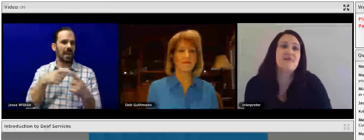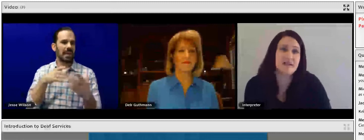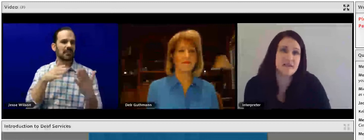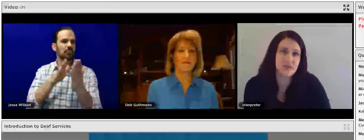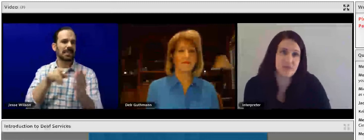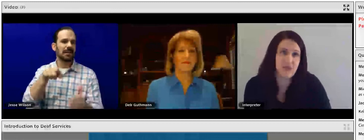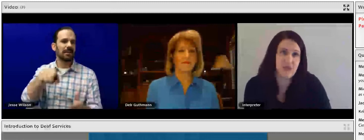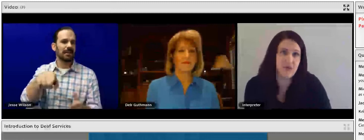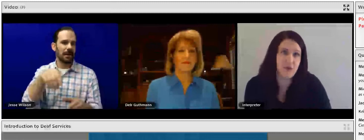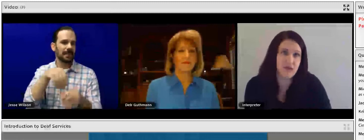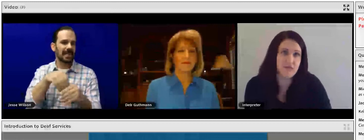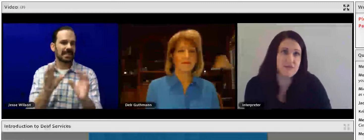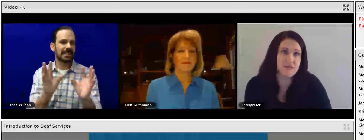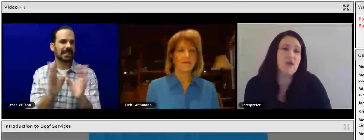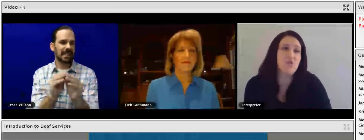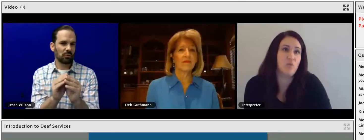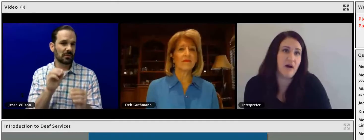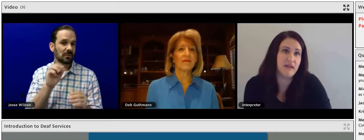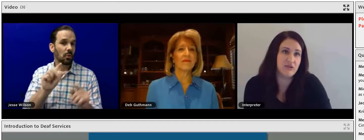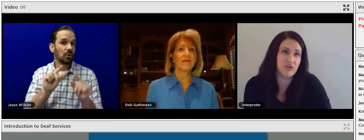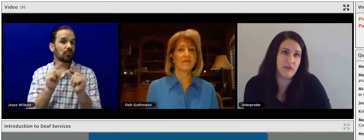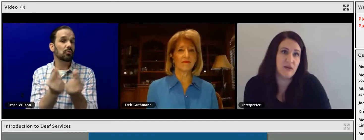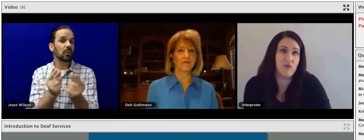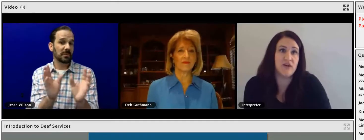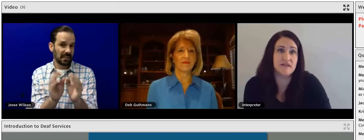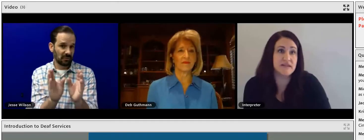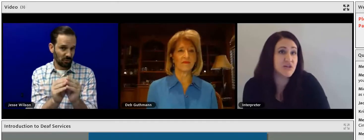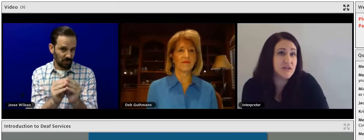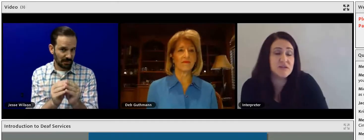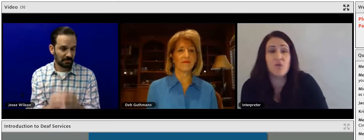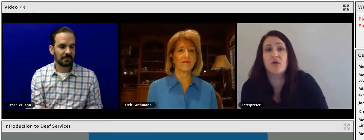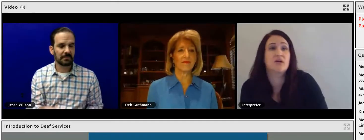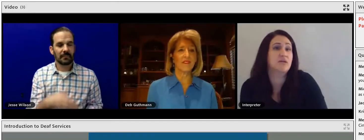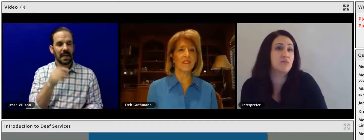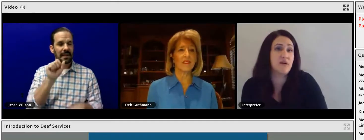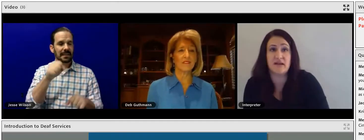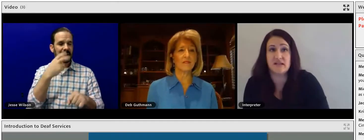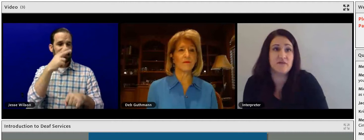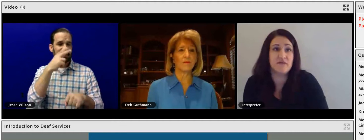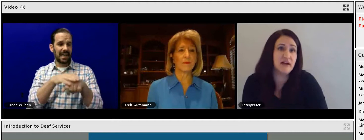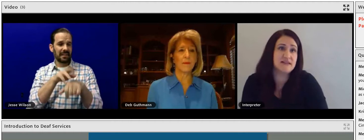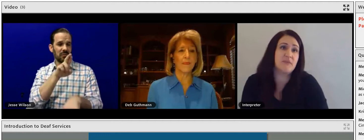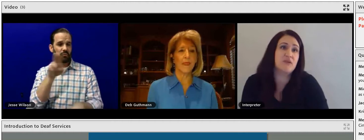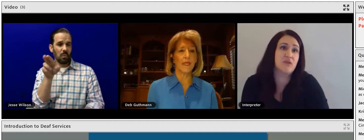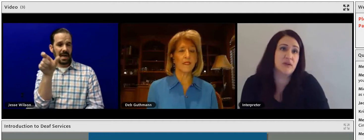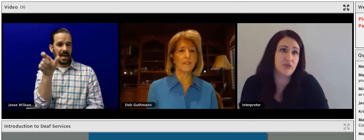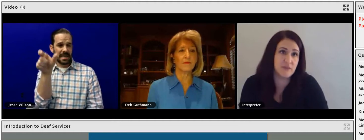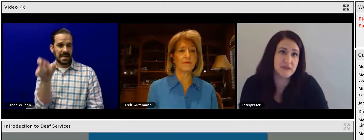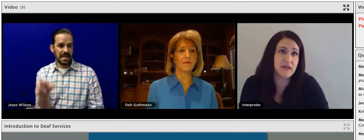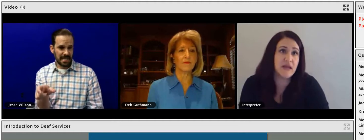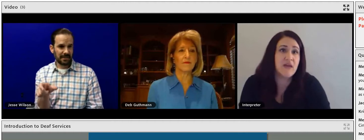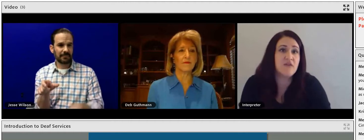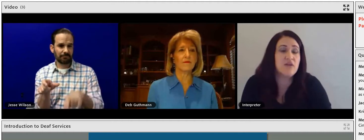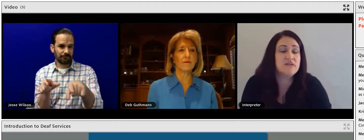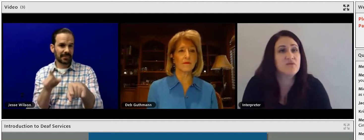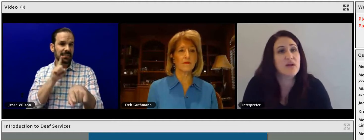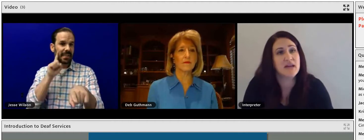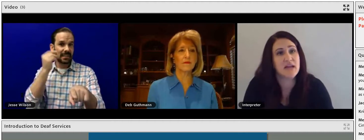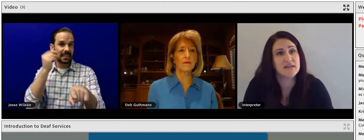identify themselves, that's the term that you would want to use while in treatment when you're in sessions, or whether that's individualized therapy or in